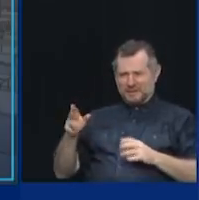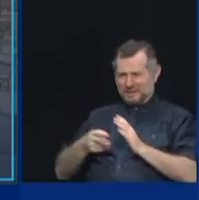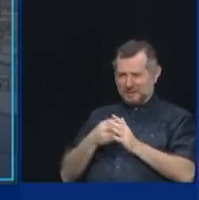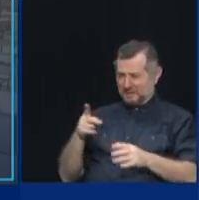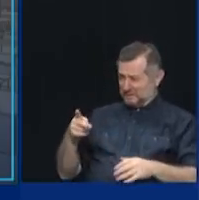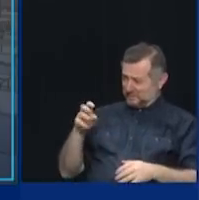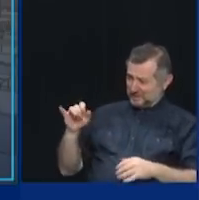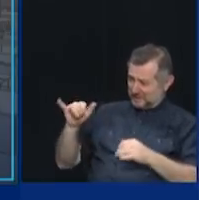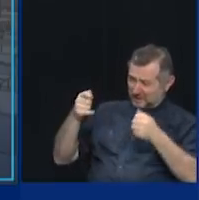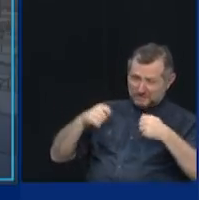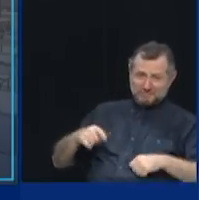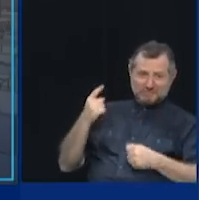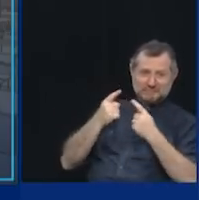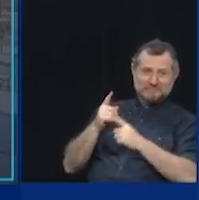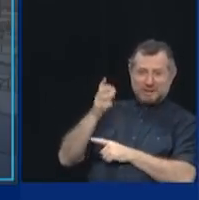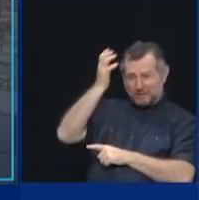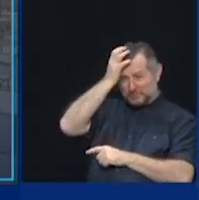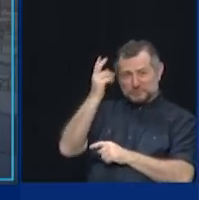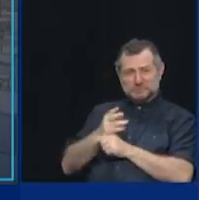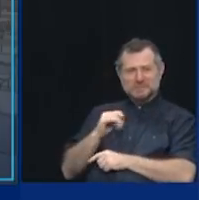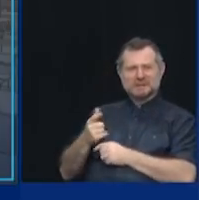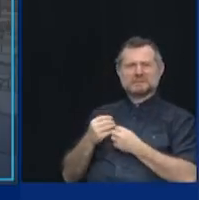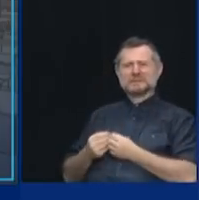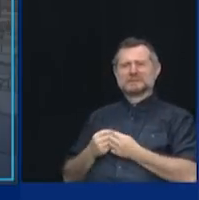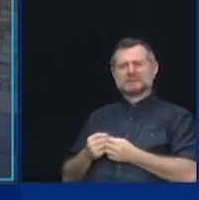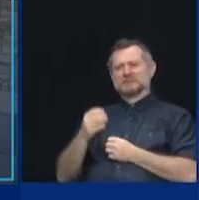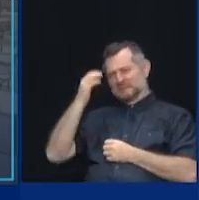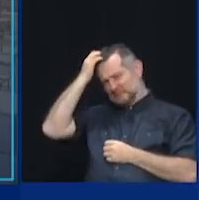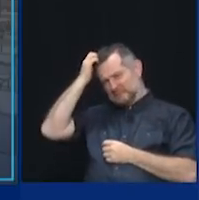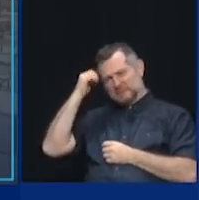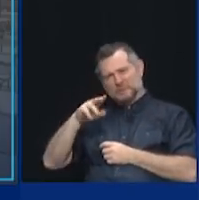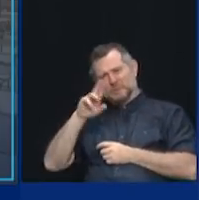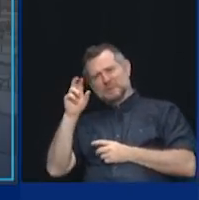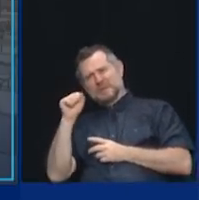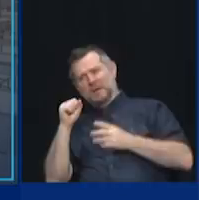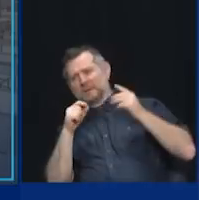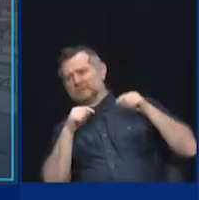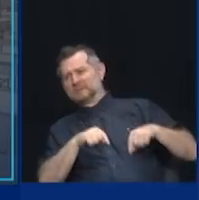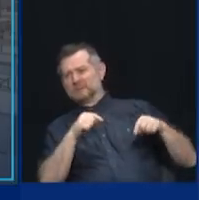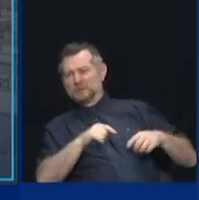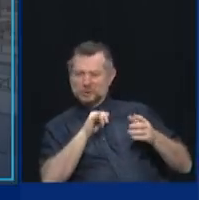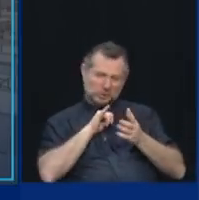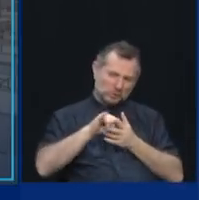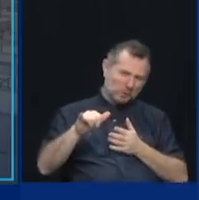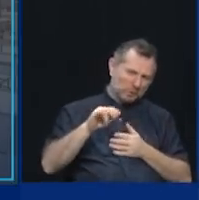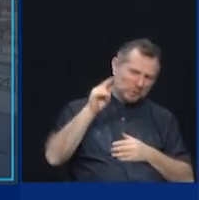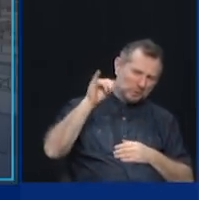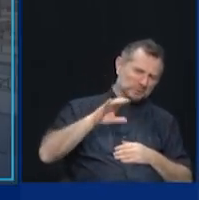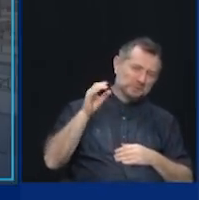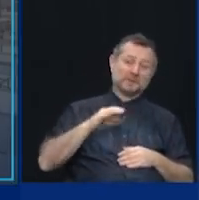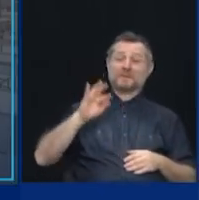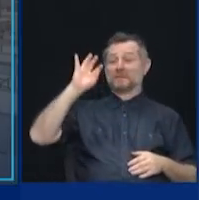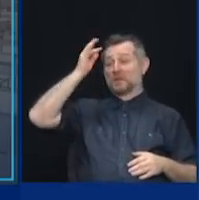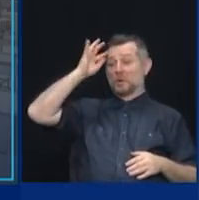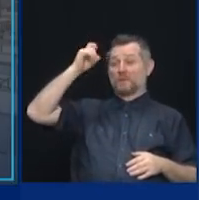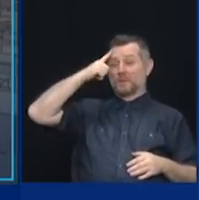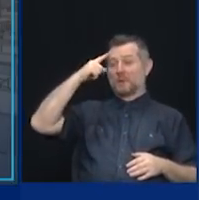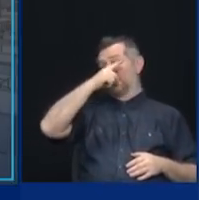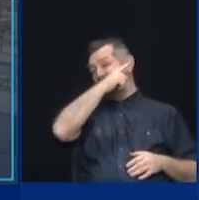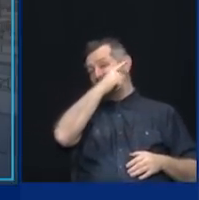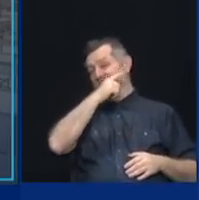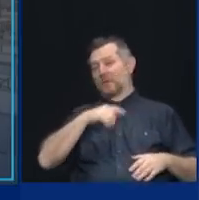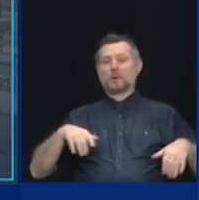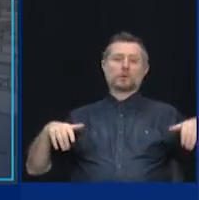that happen? United States of America, New York. Federal government was nowhere to be found.